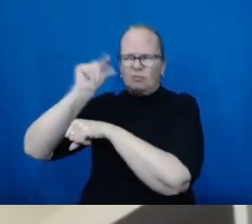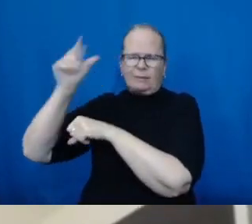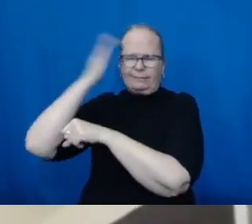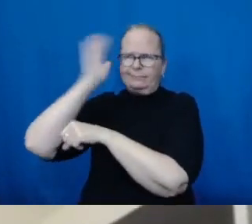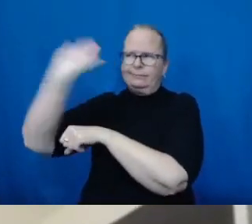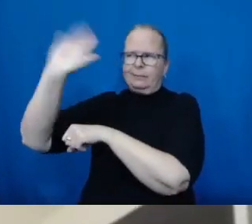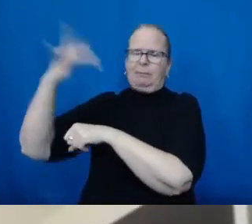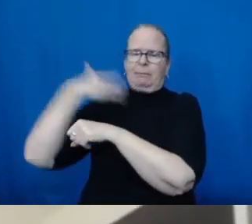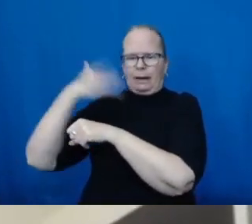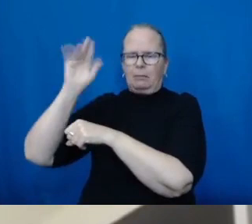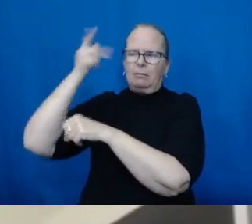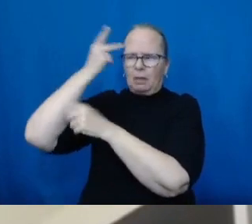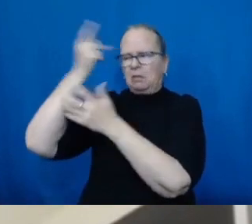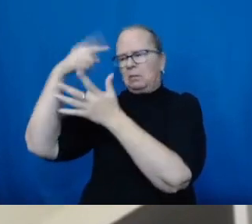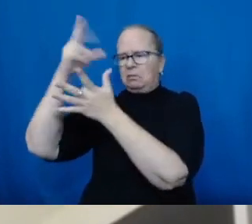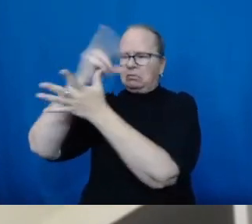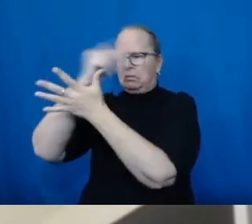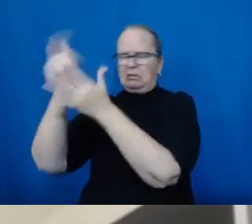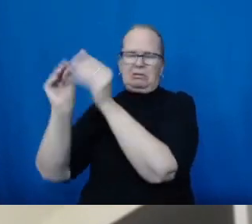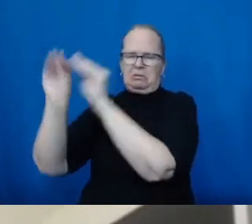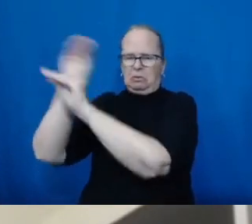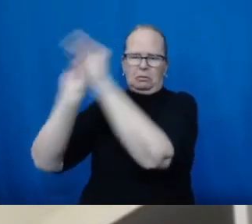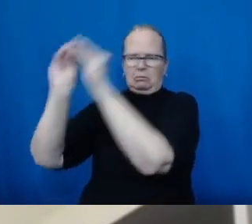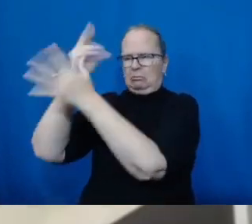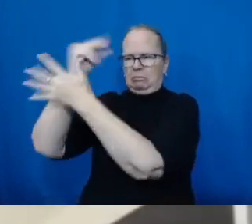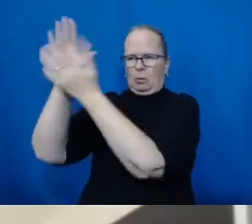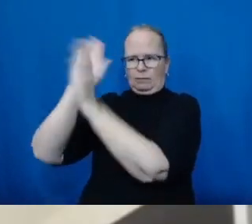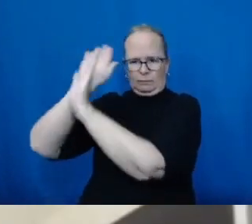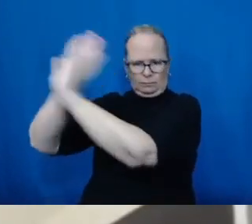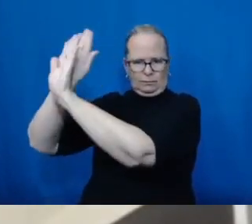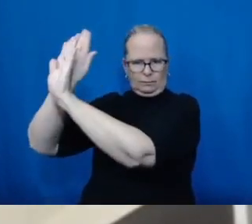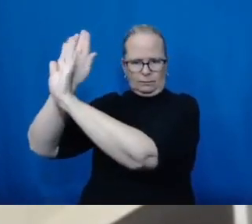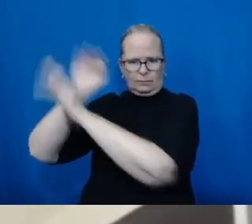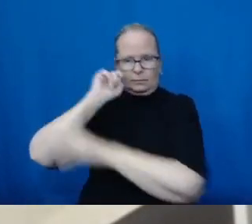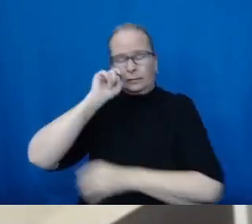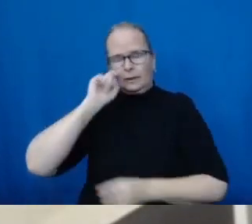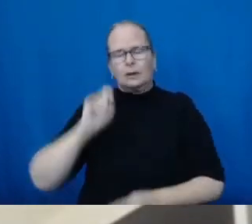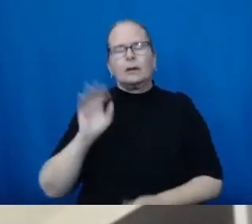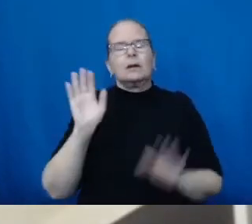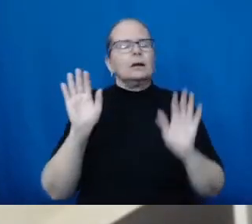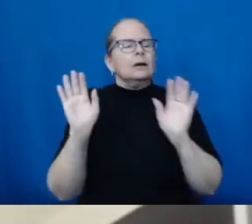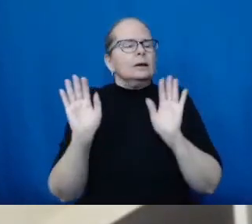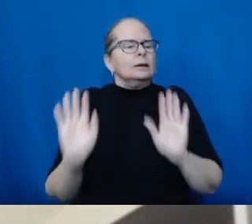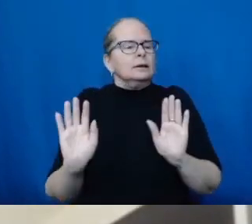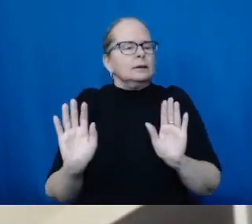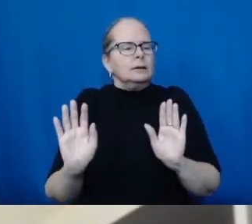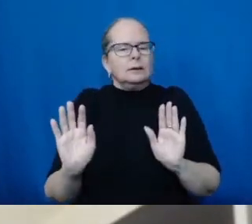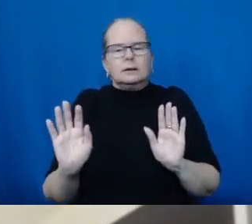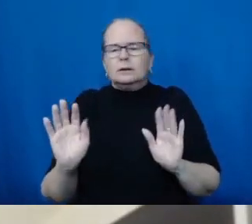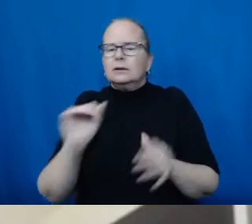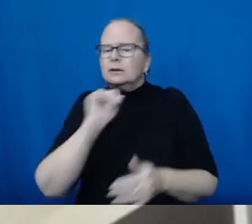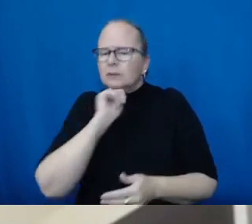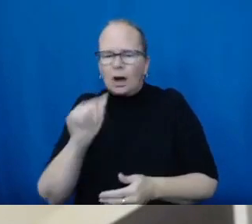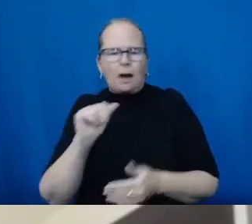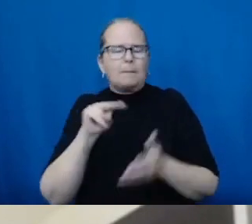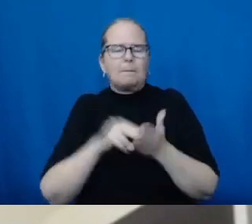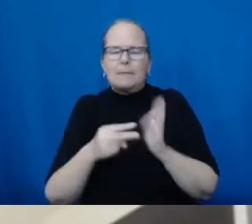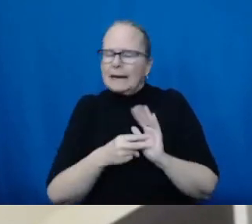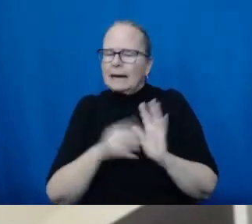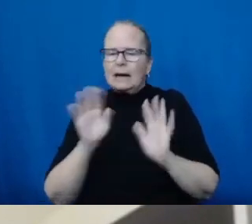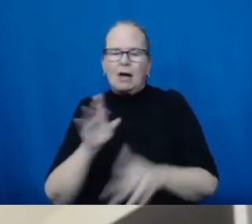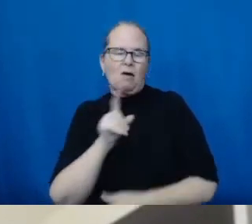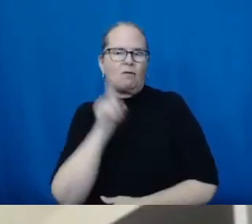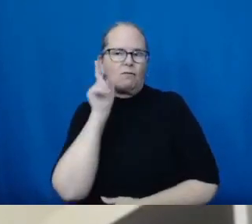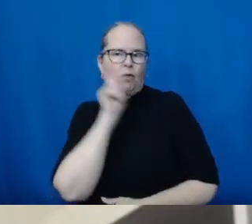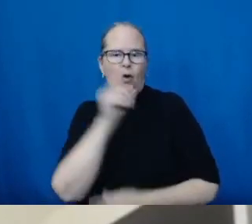I'm not suggesting that anybody should be validating false information or even encouraging the spread of false information, but it's all about